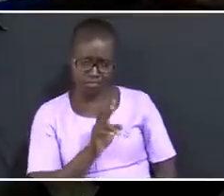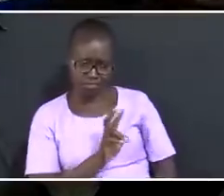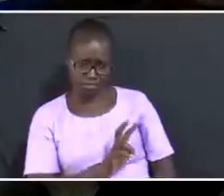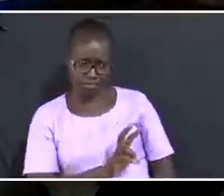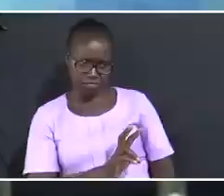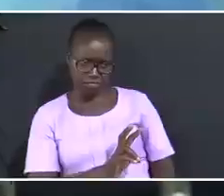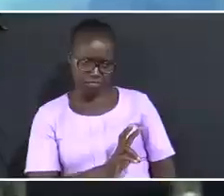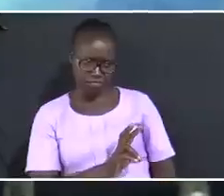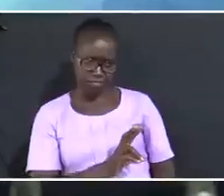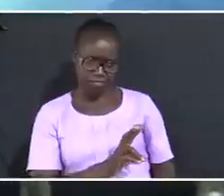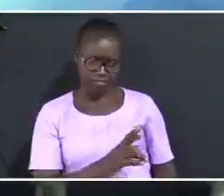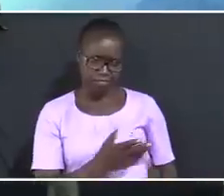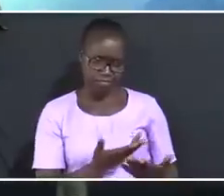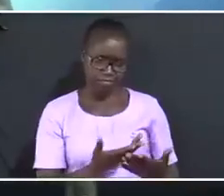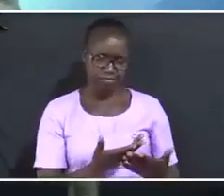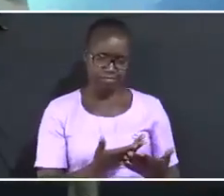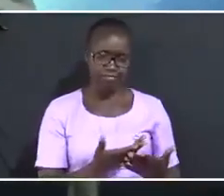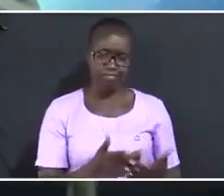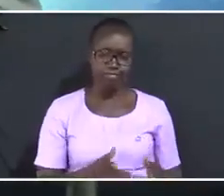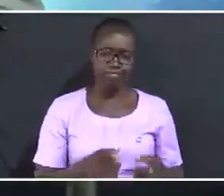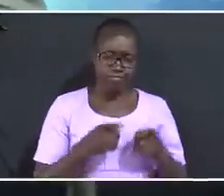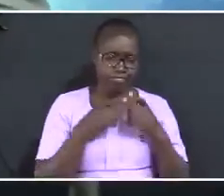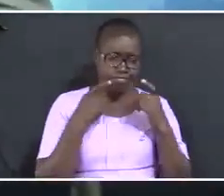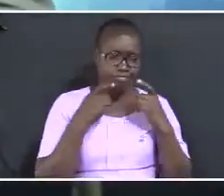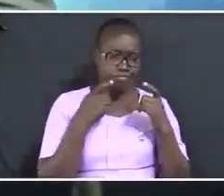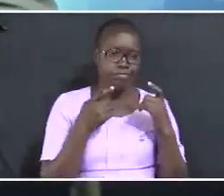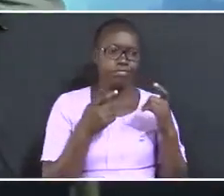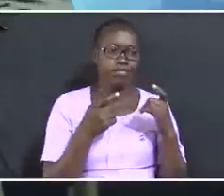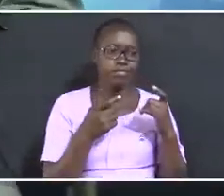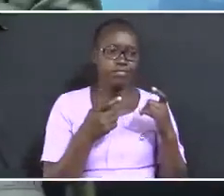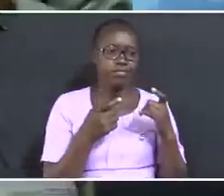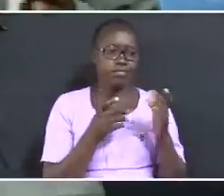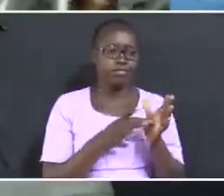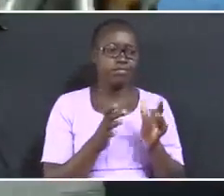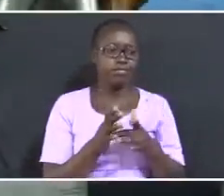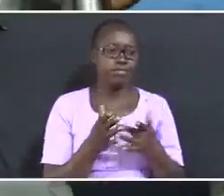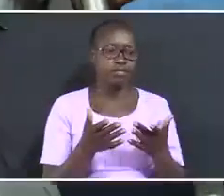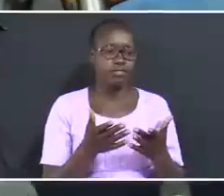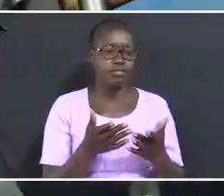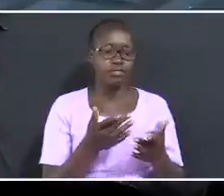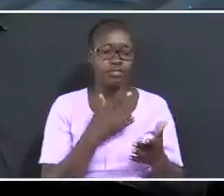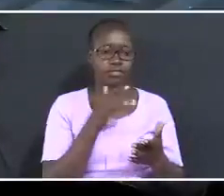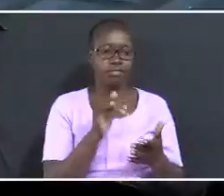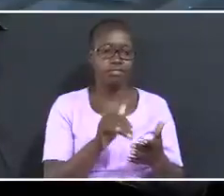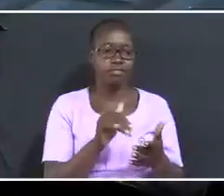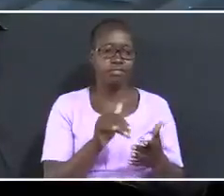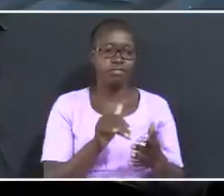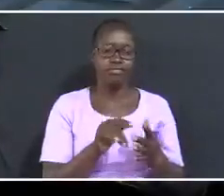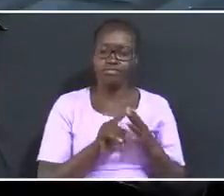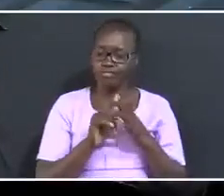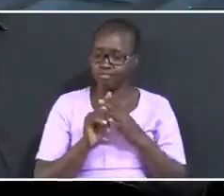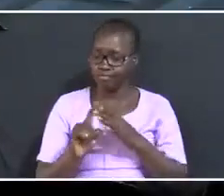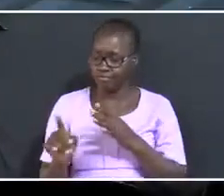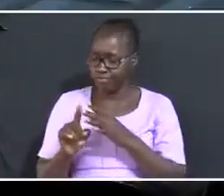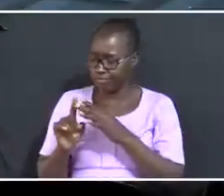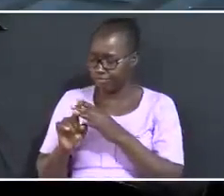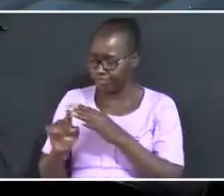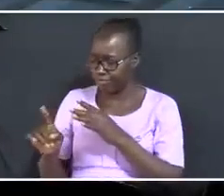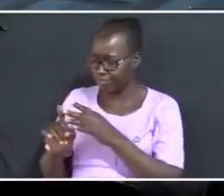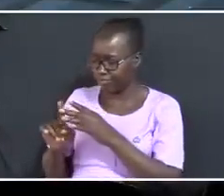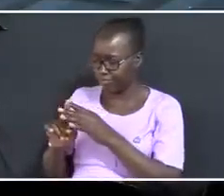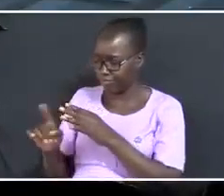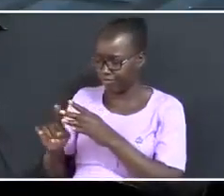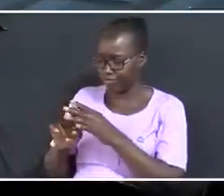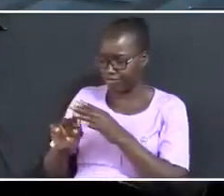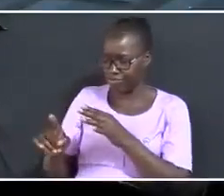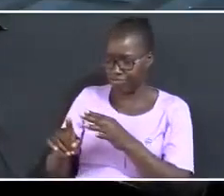have committed like sins. The Bible tells us they went one by one. They discovered, oh,